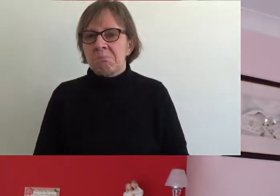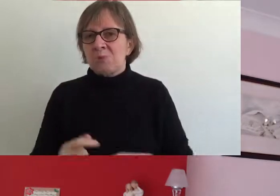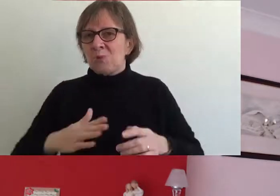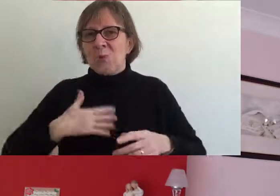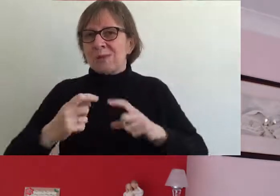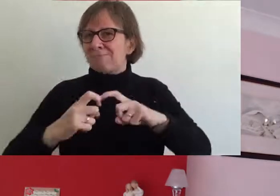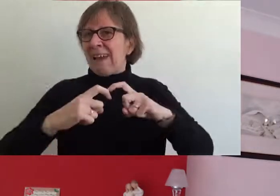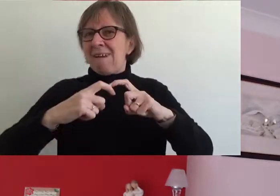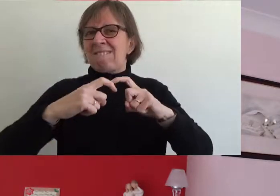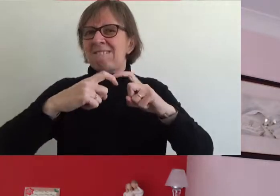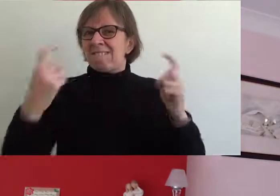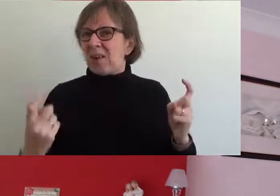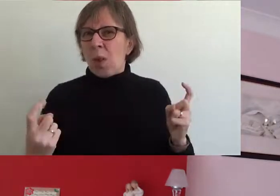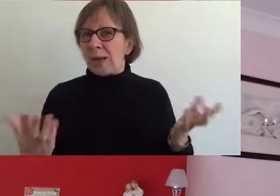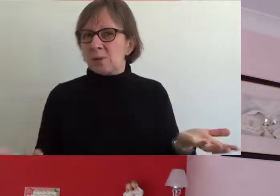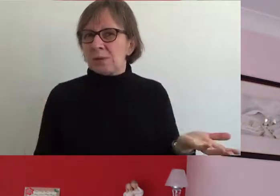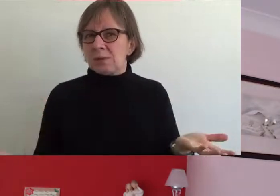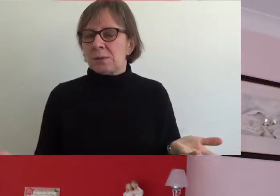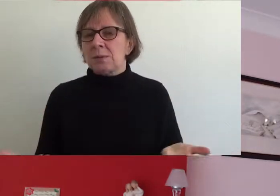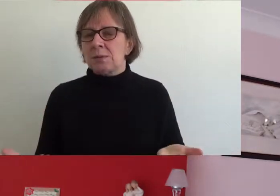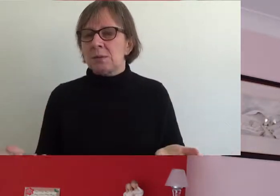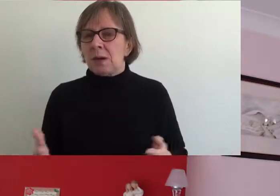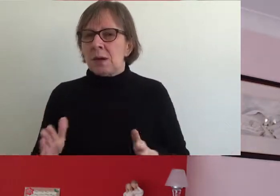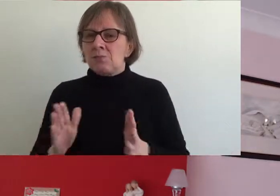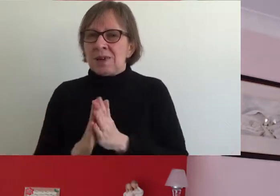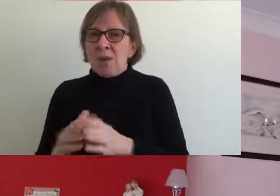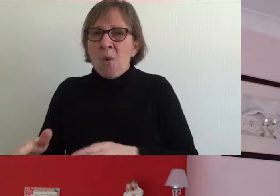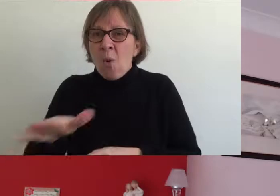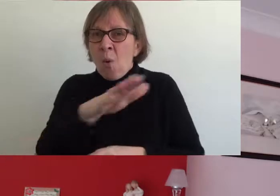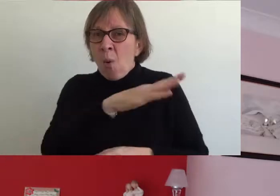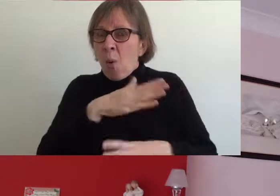Lord, we pray that we will all be working together for you.